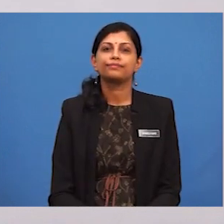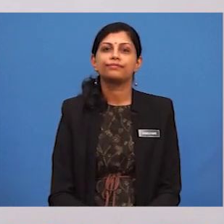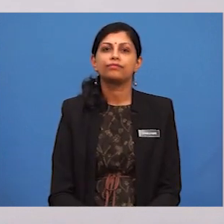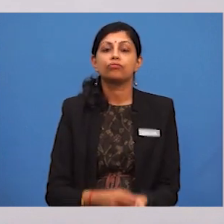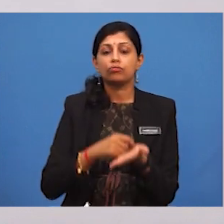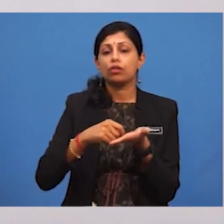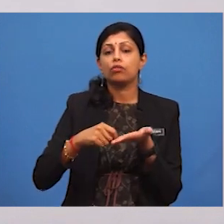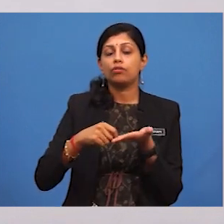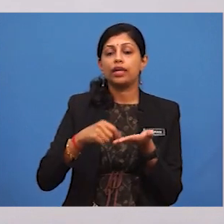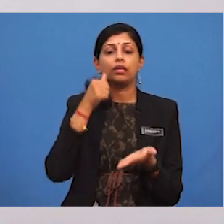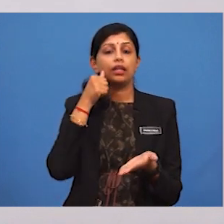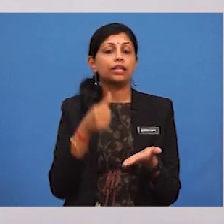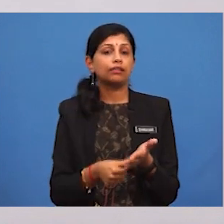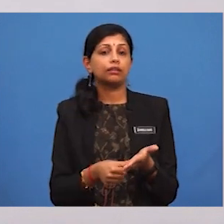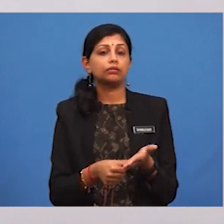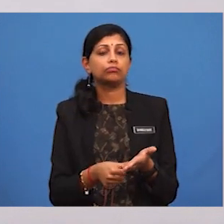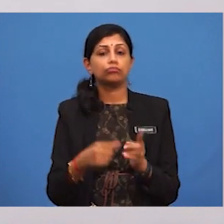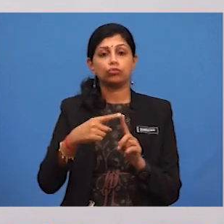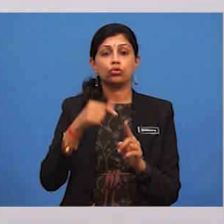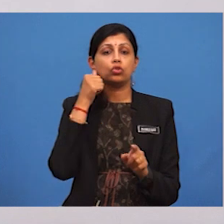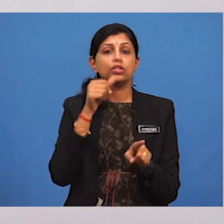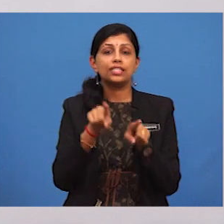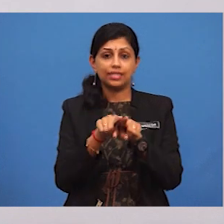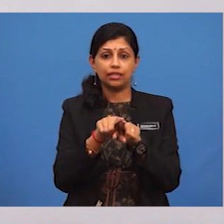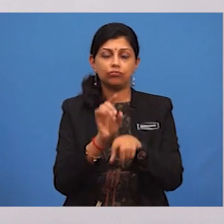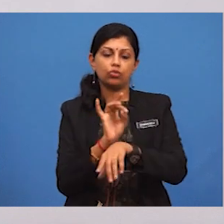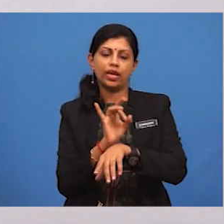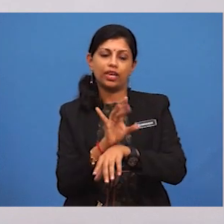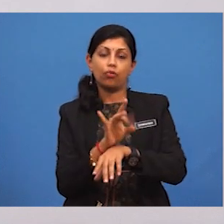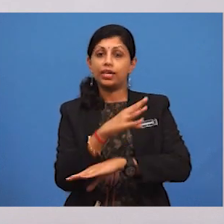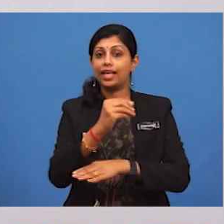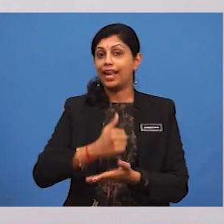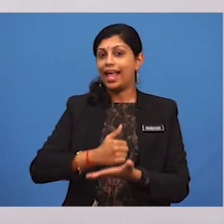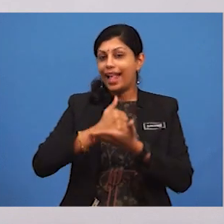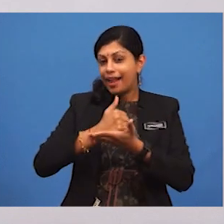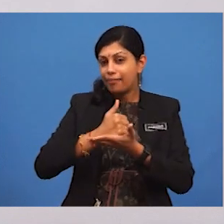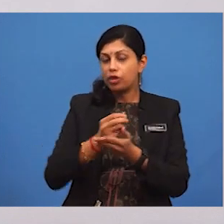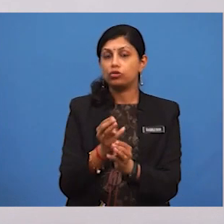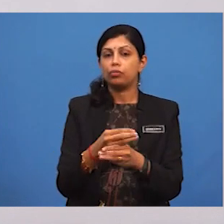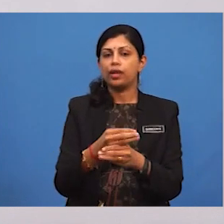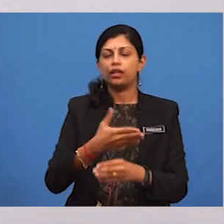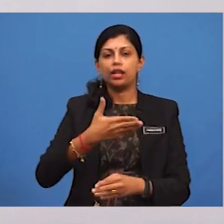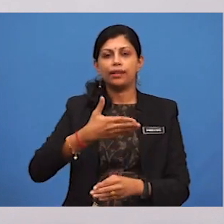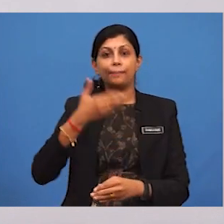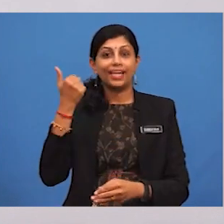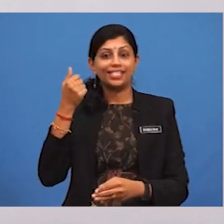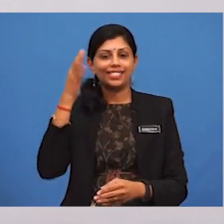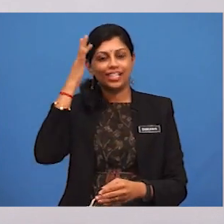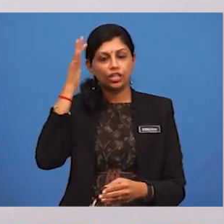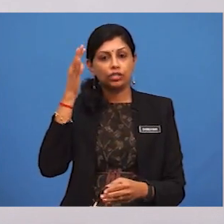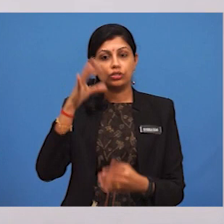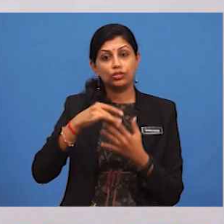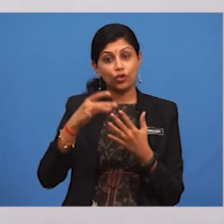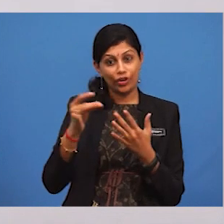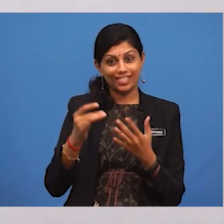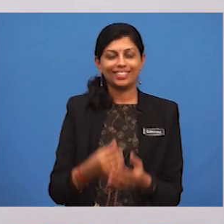Write a letter to your sister to advise her and to help her make the best choice. Underline